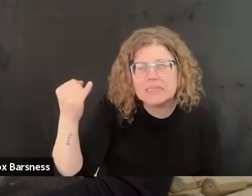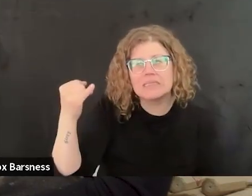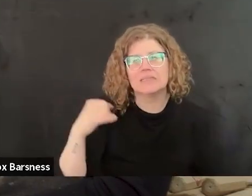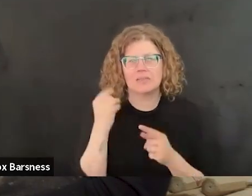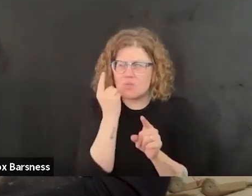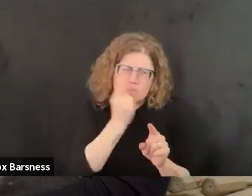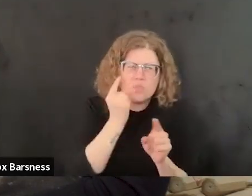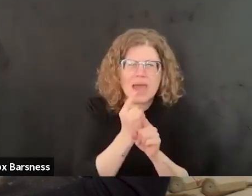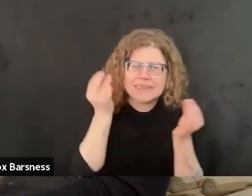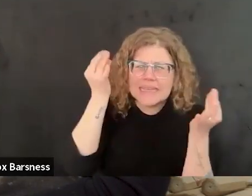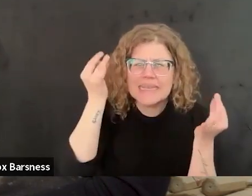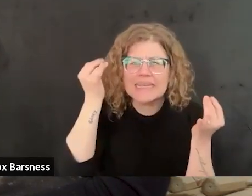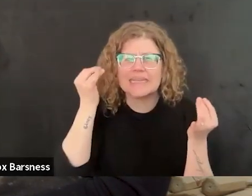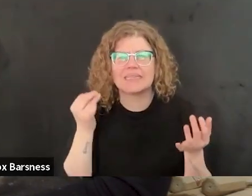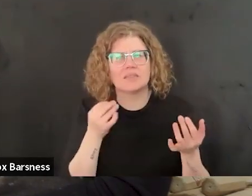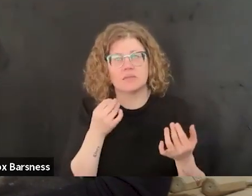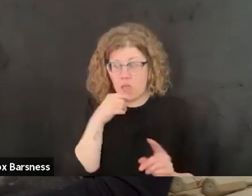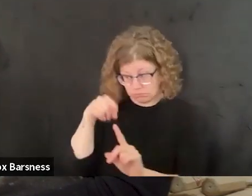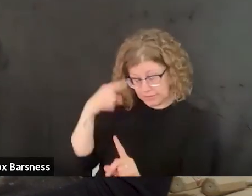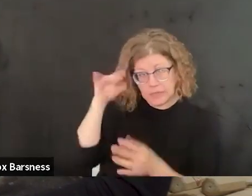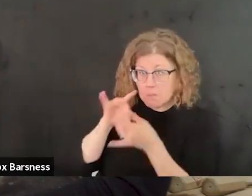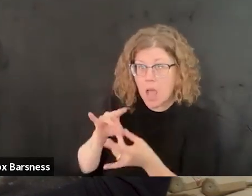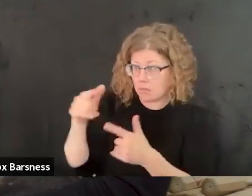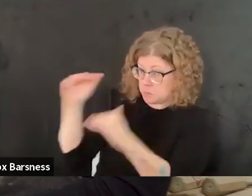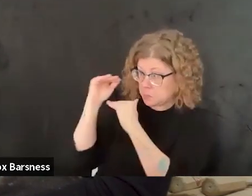the right thing,